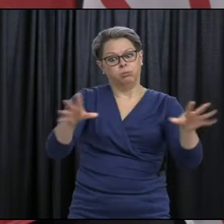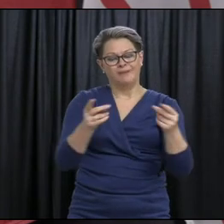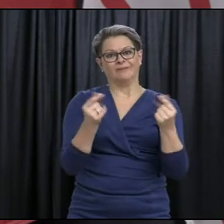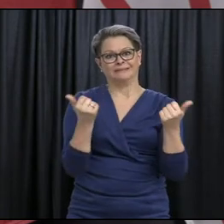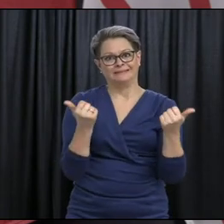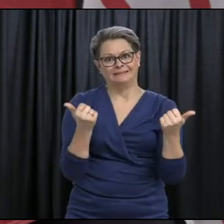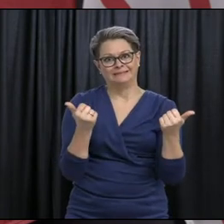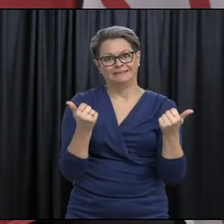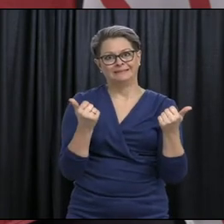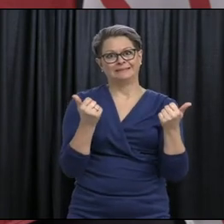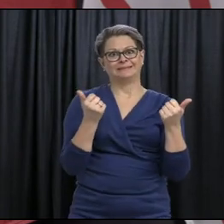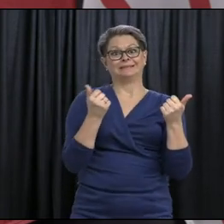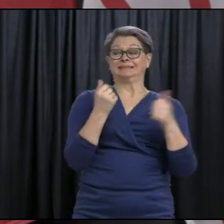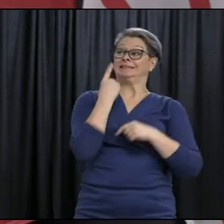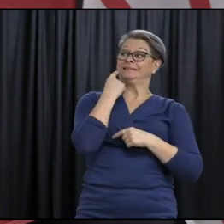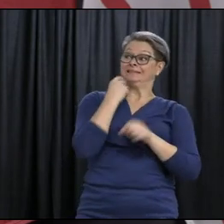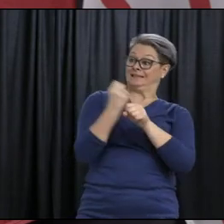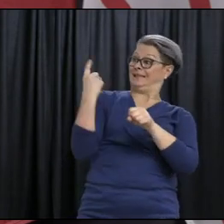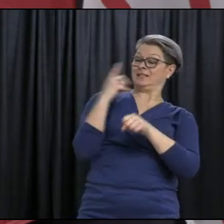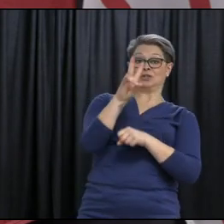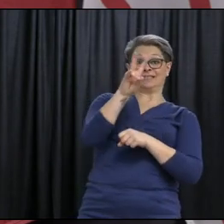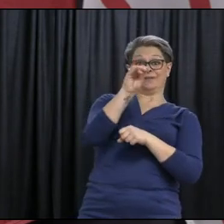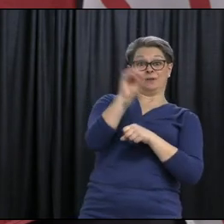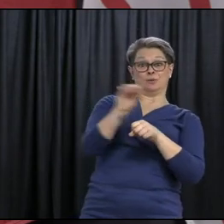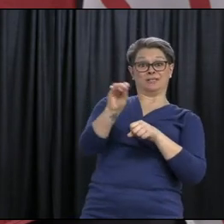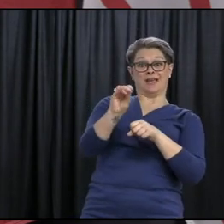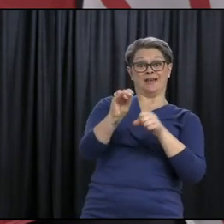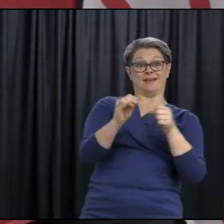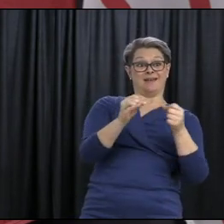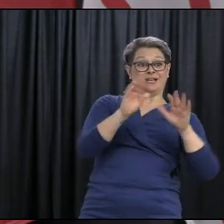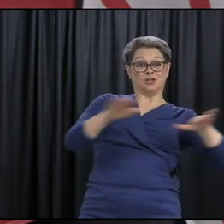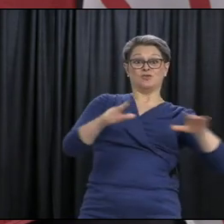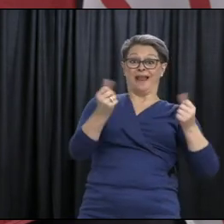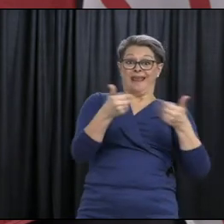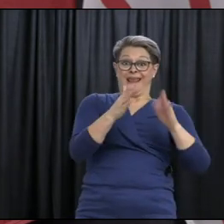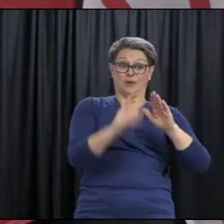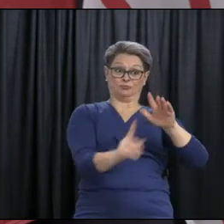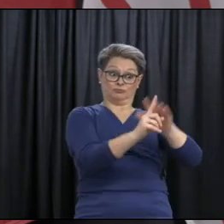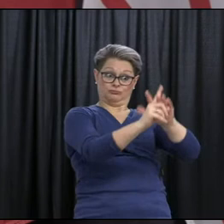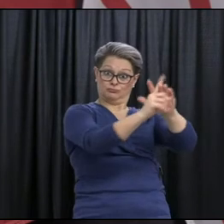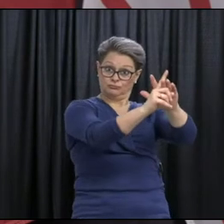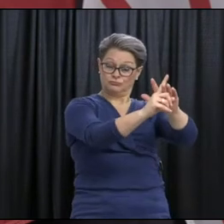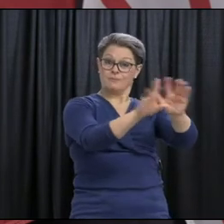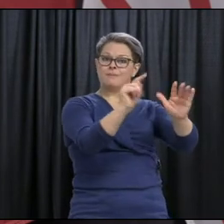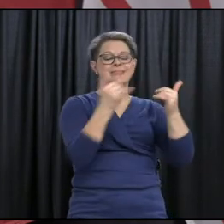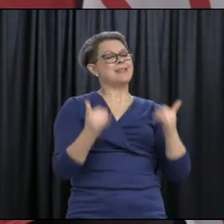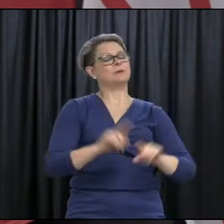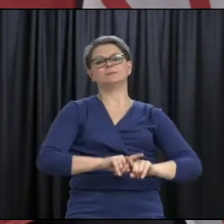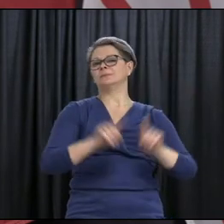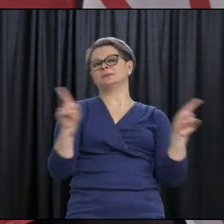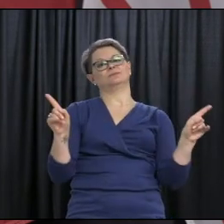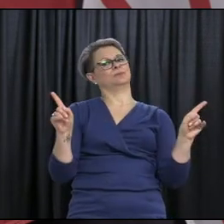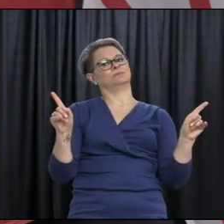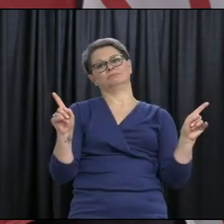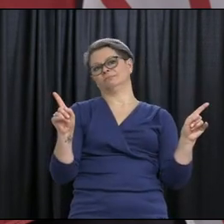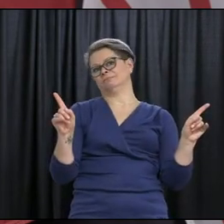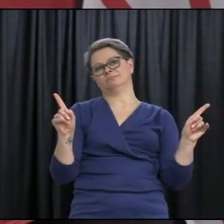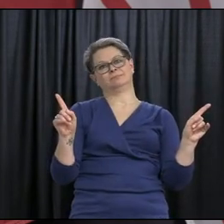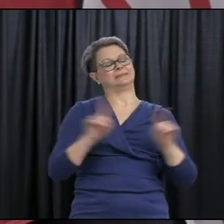last time at 70% capacity and this time is that you can't be